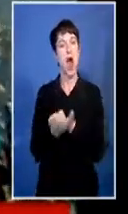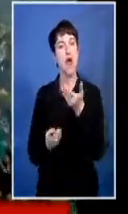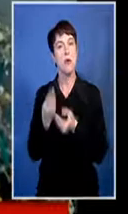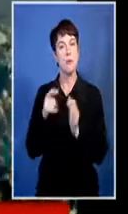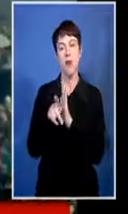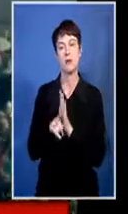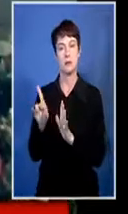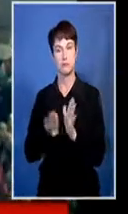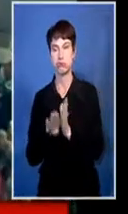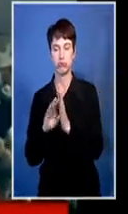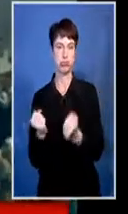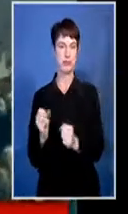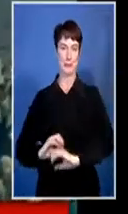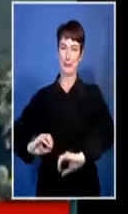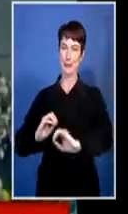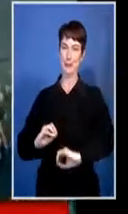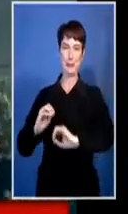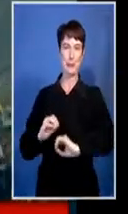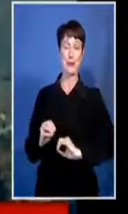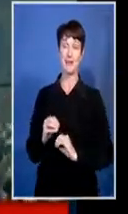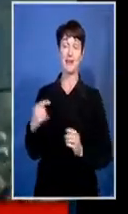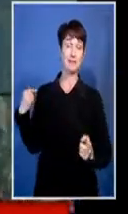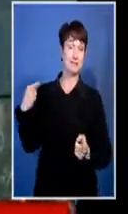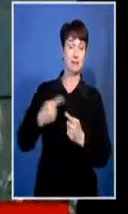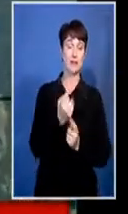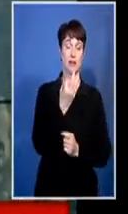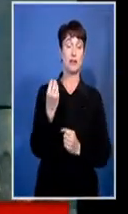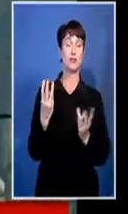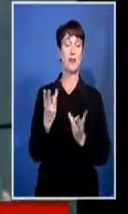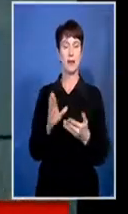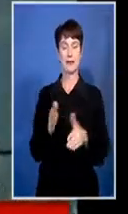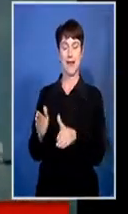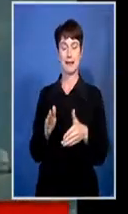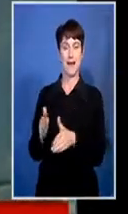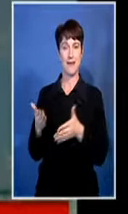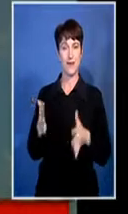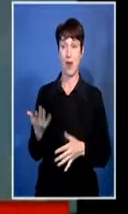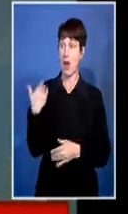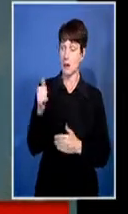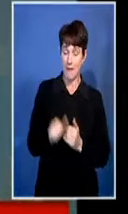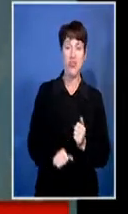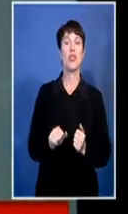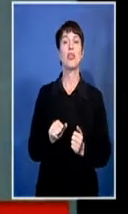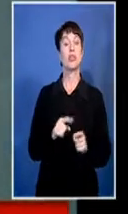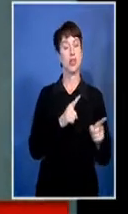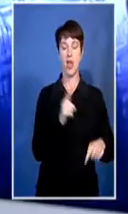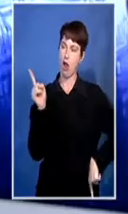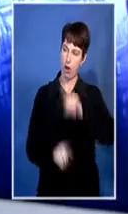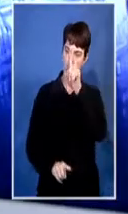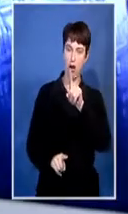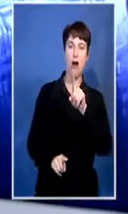rule. More than 300 people have already died in political violence since Morsi's overthrow last month.